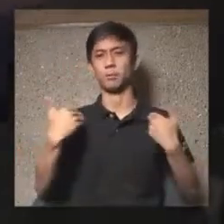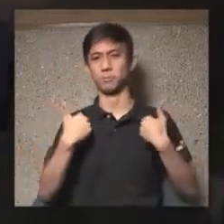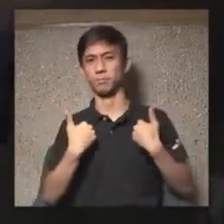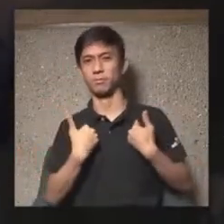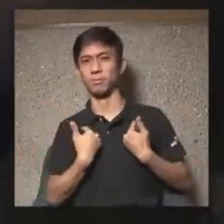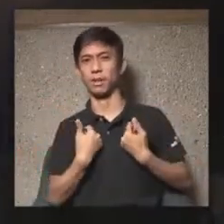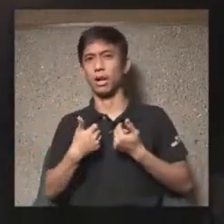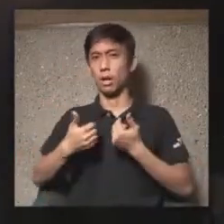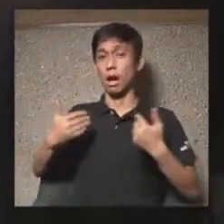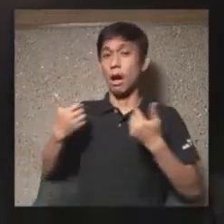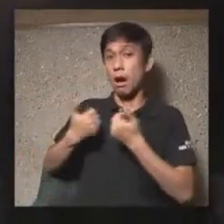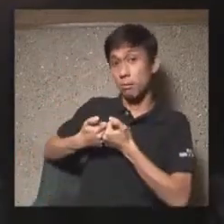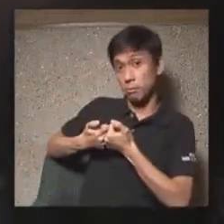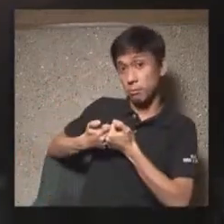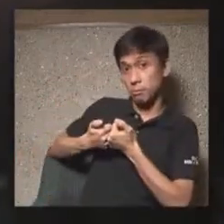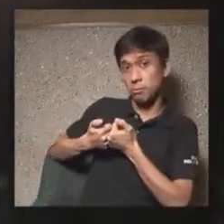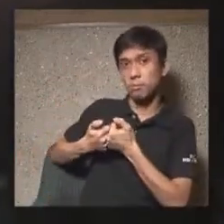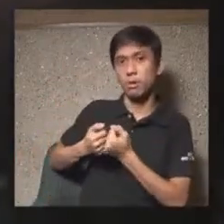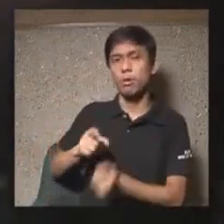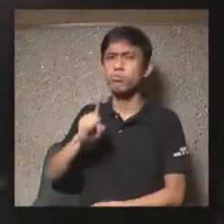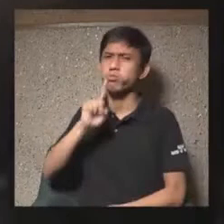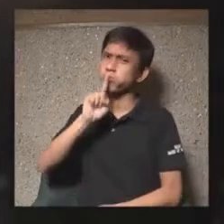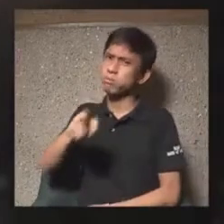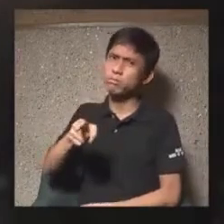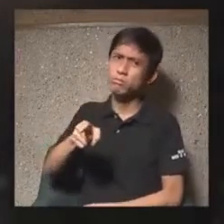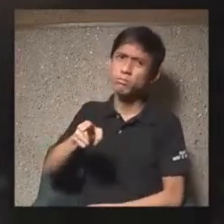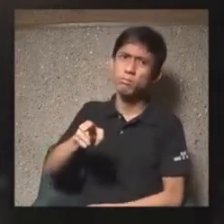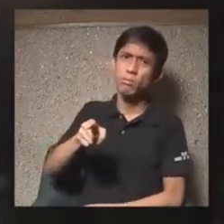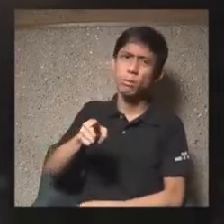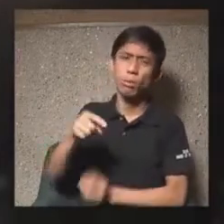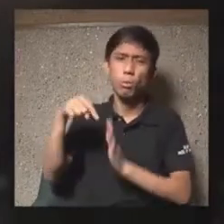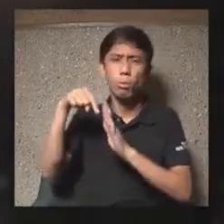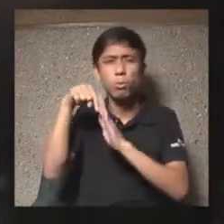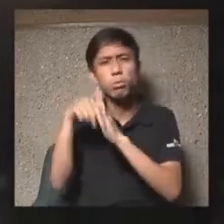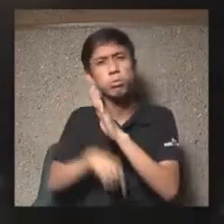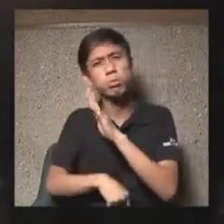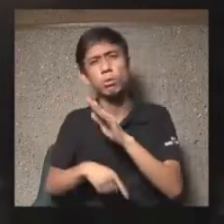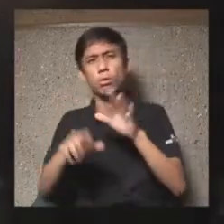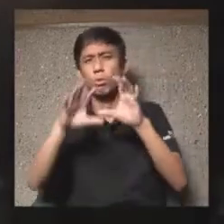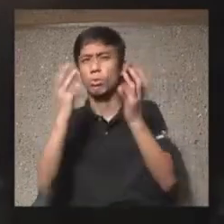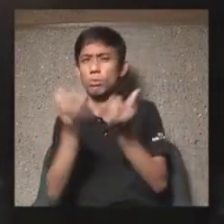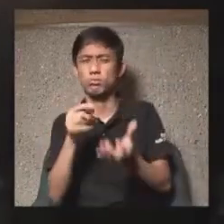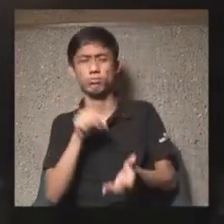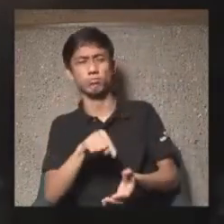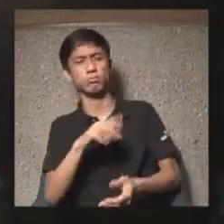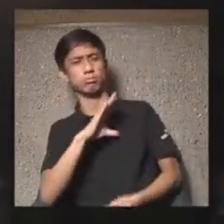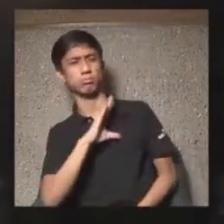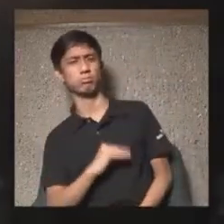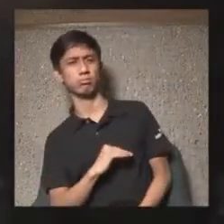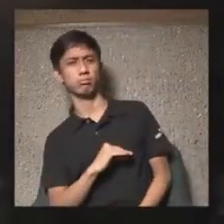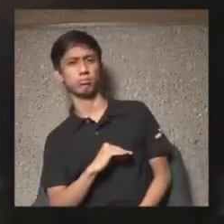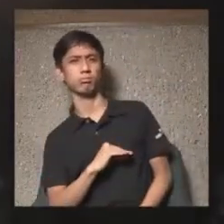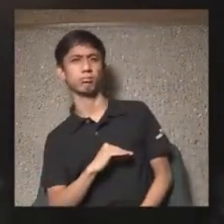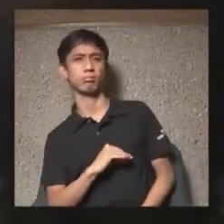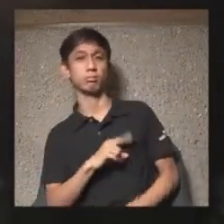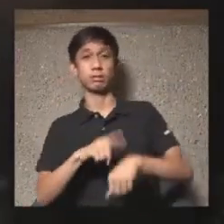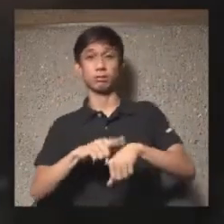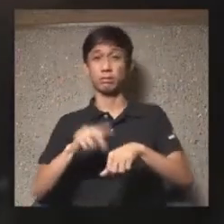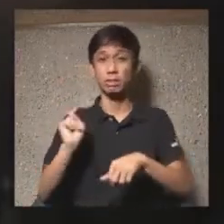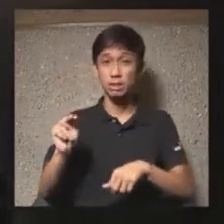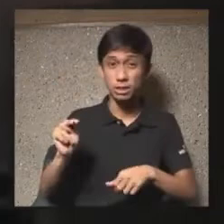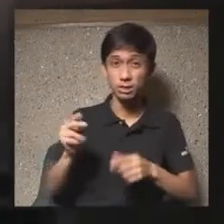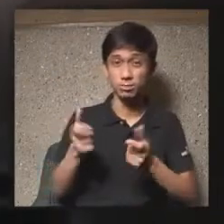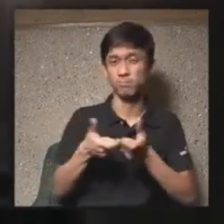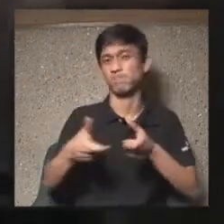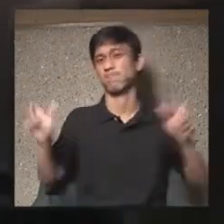will shrink your world. At a time when you should be expanding it. At